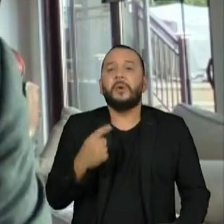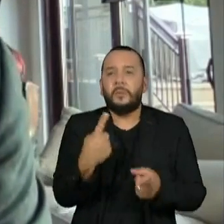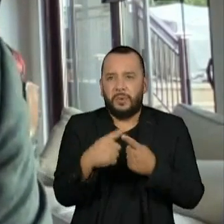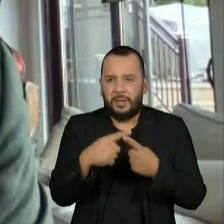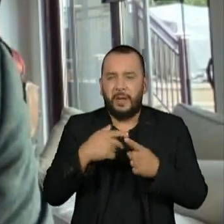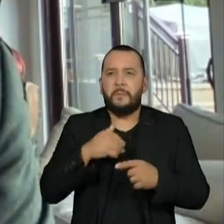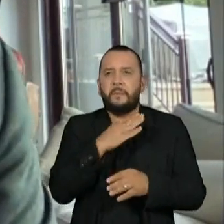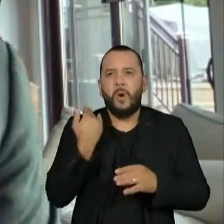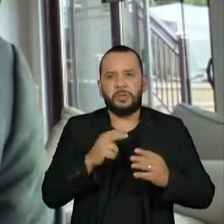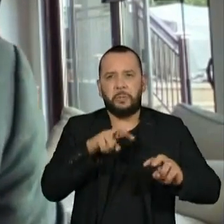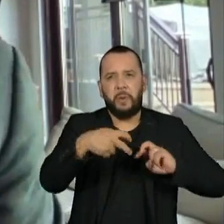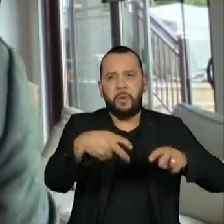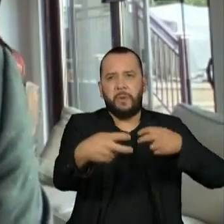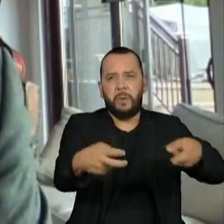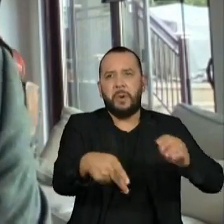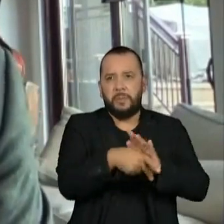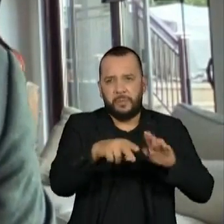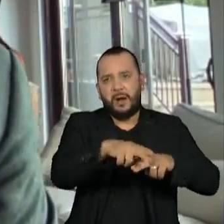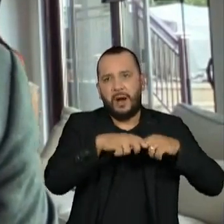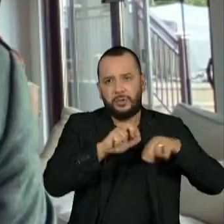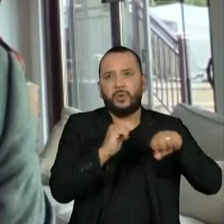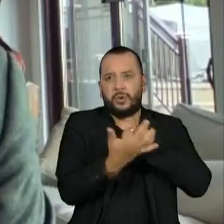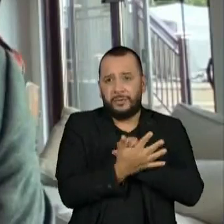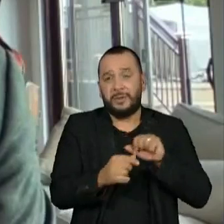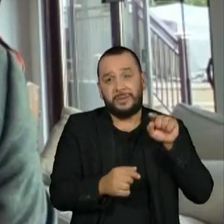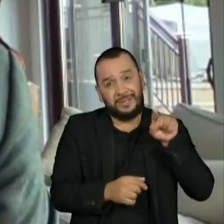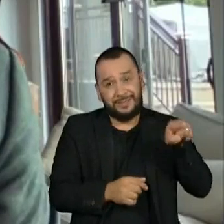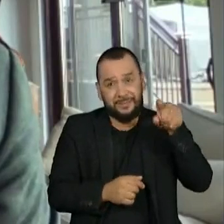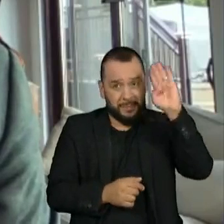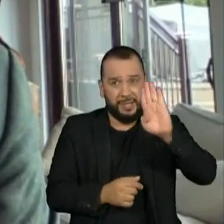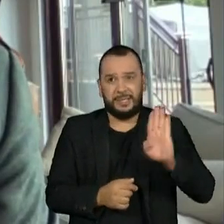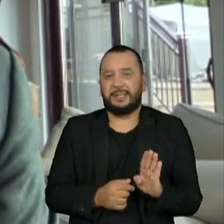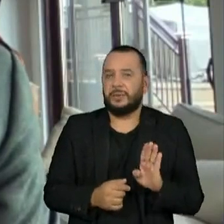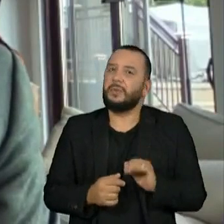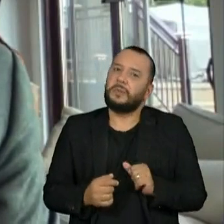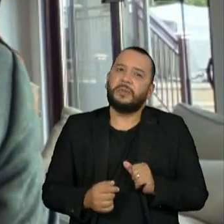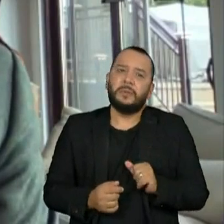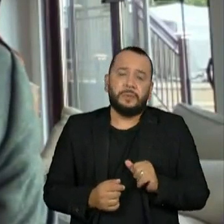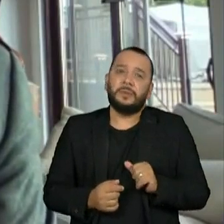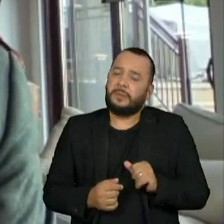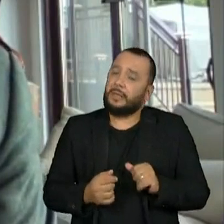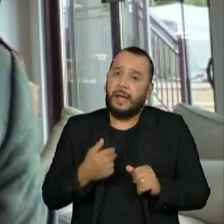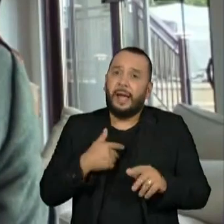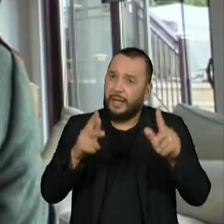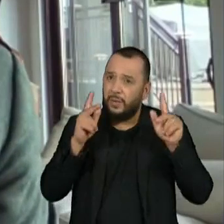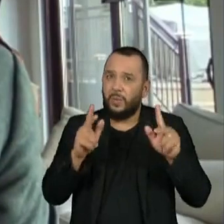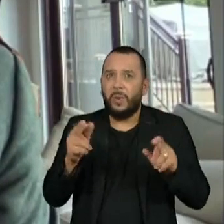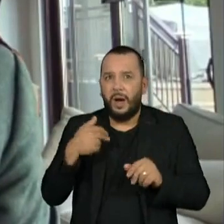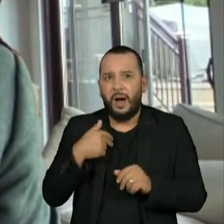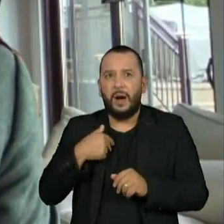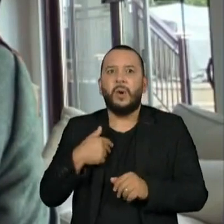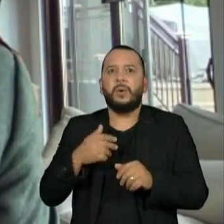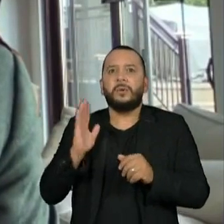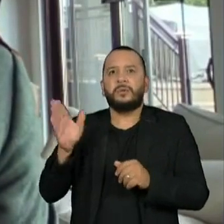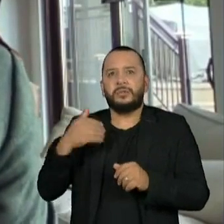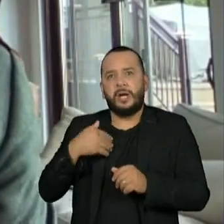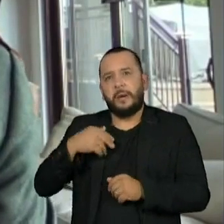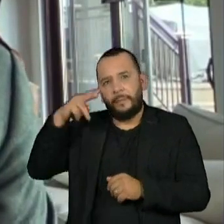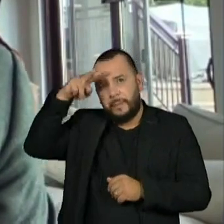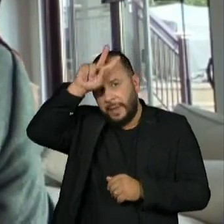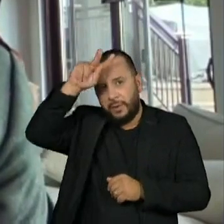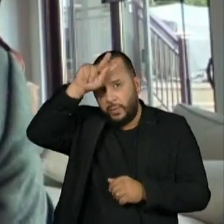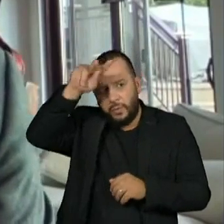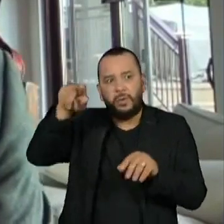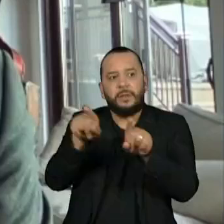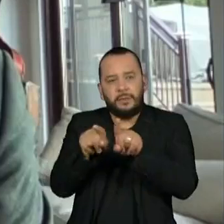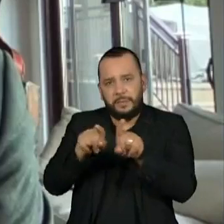excess mortality in a country like Brazil were not that different from the things that caused it in Peru and